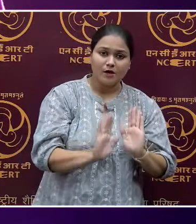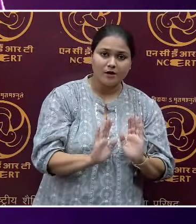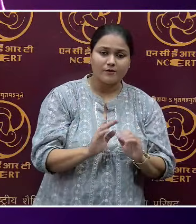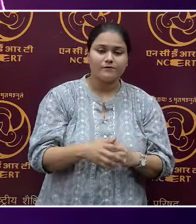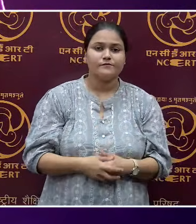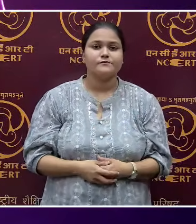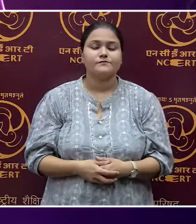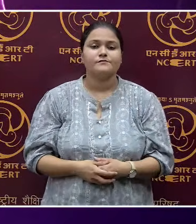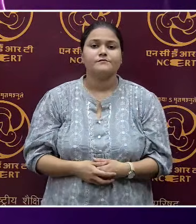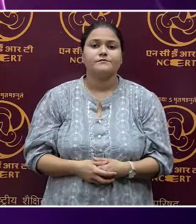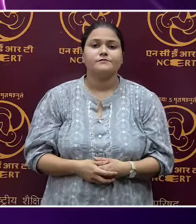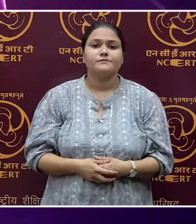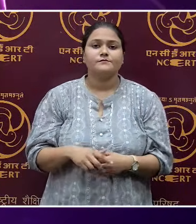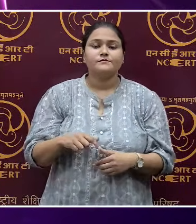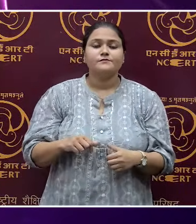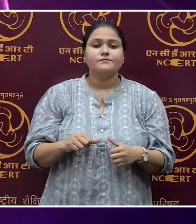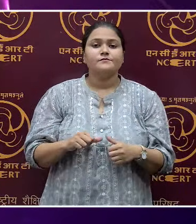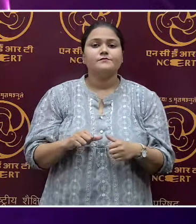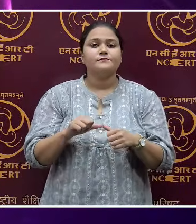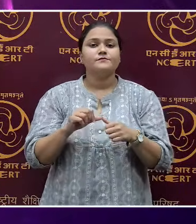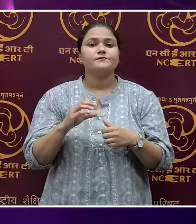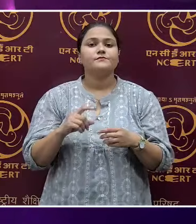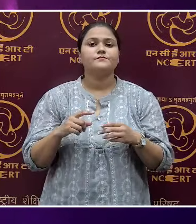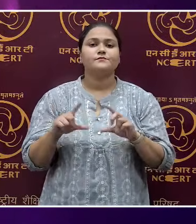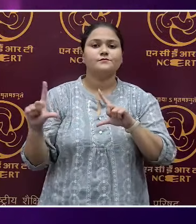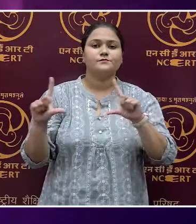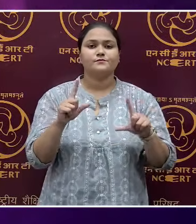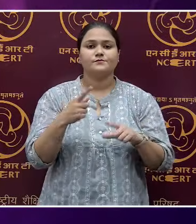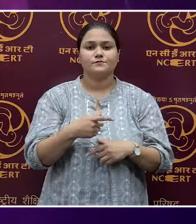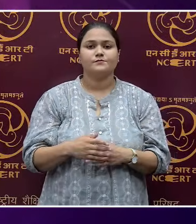these virtual labs. Okay. So I am sharing my screen here.